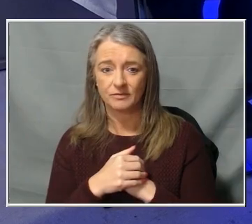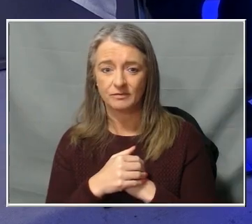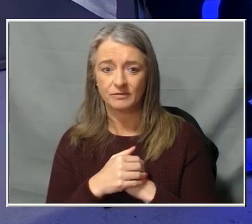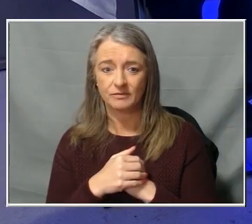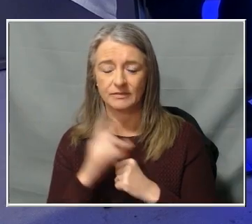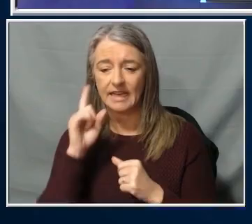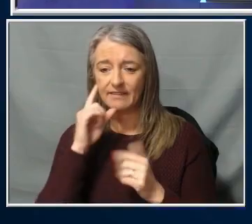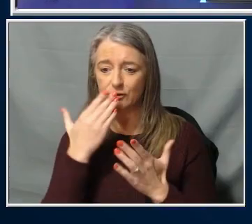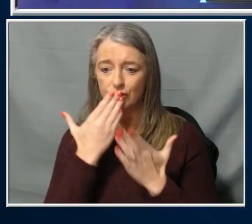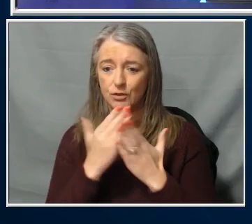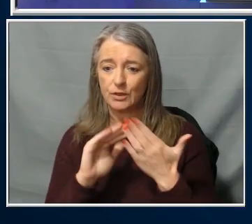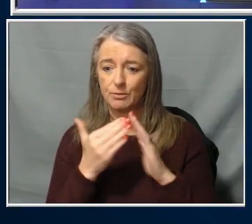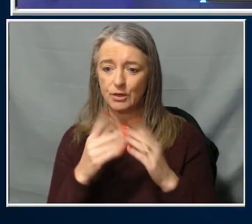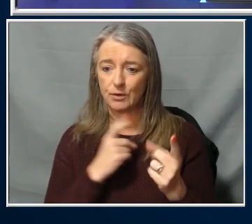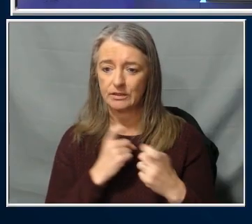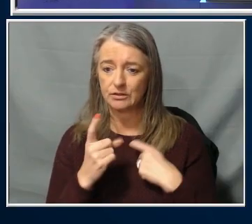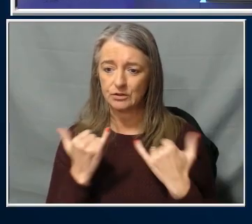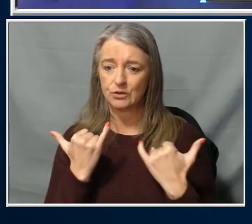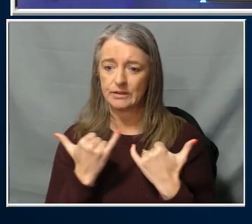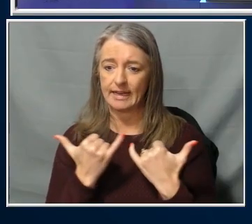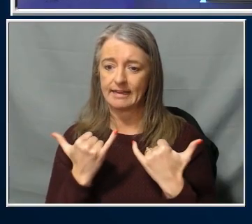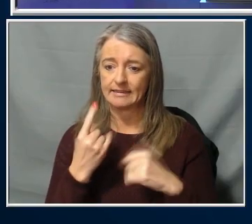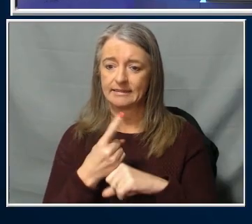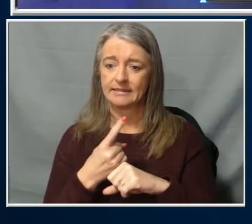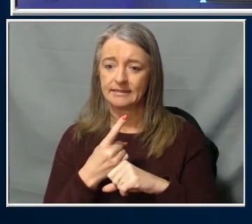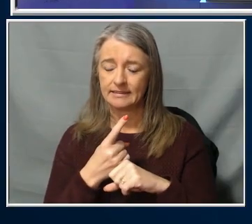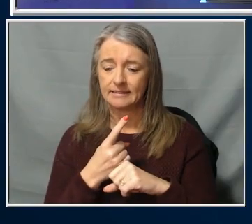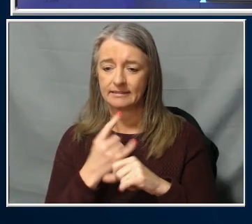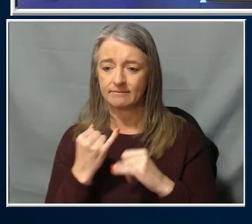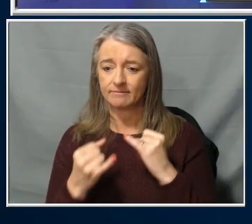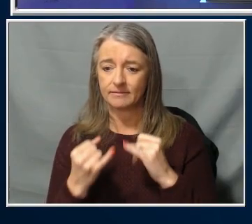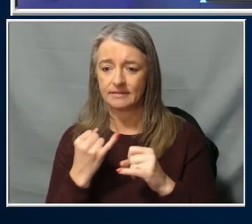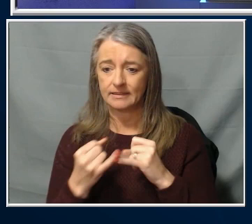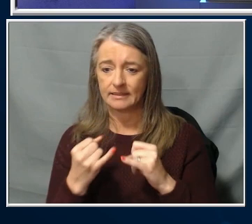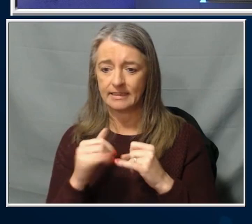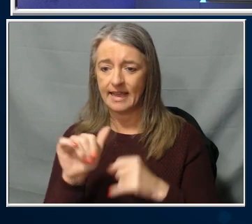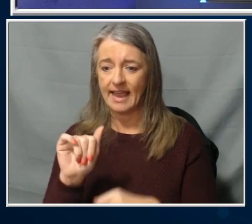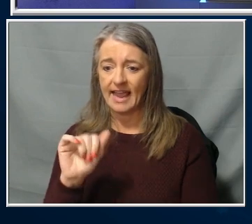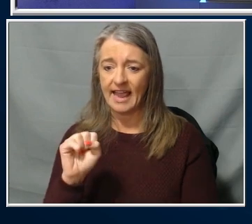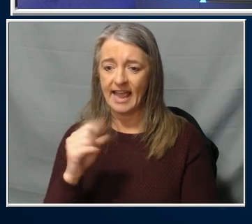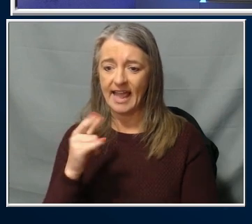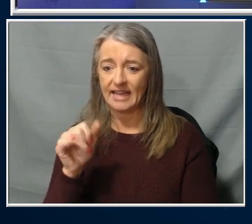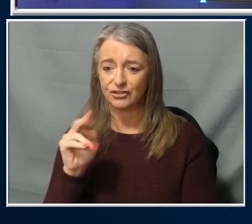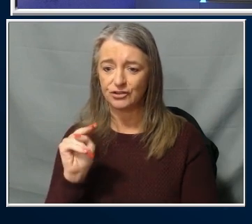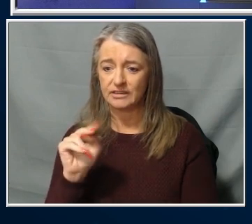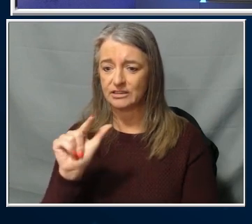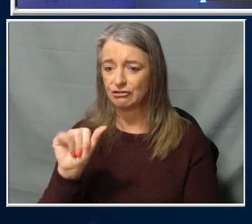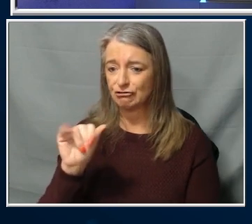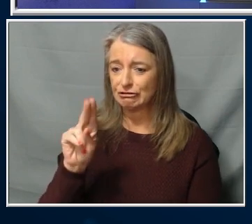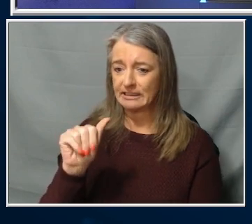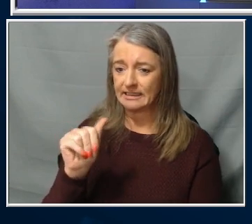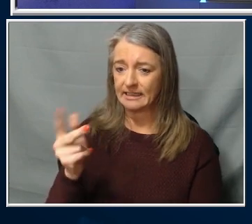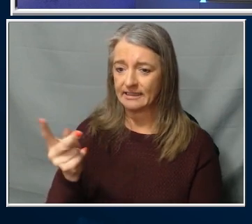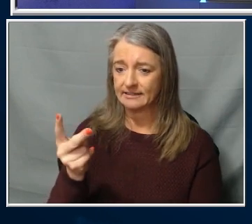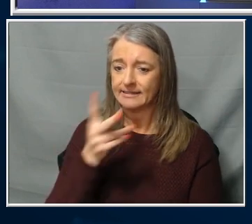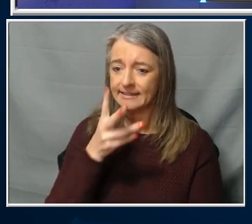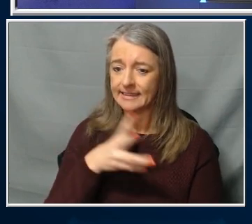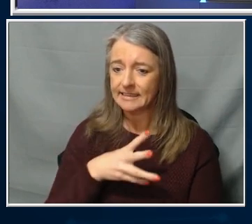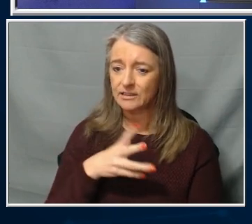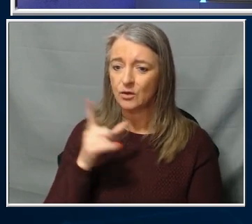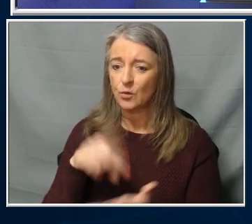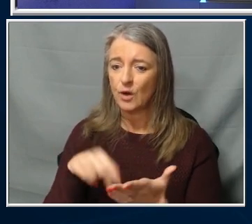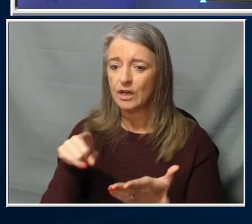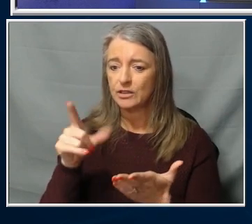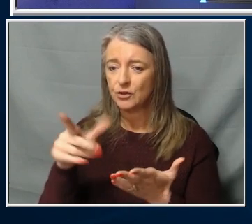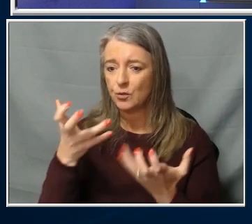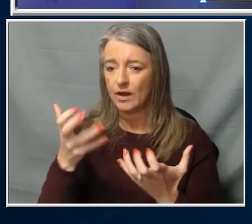community questions, so I want to get today's takeaway. And I want to start with Ashlyn and Gina. Ladies, kind of what do you want folks to know